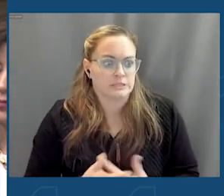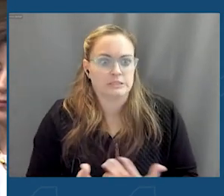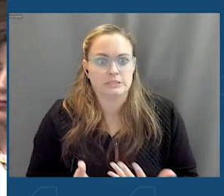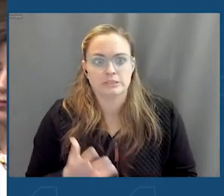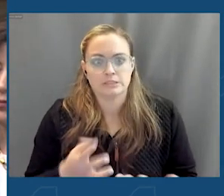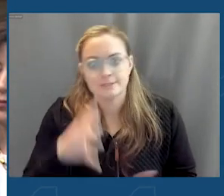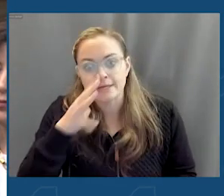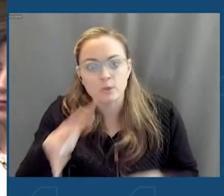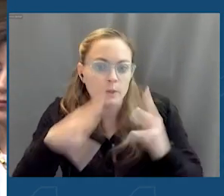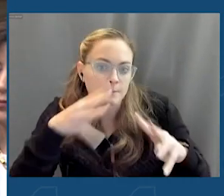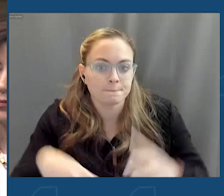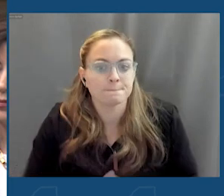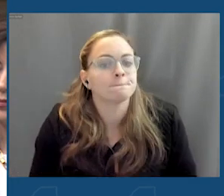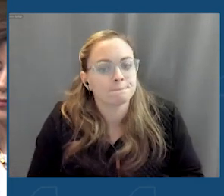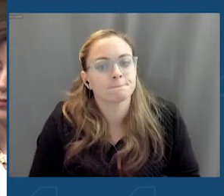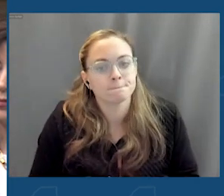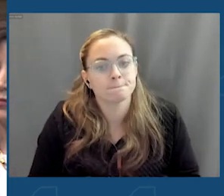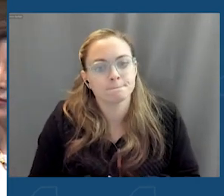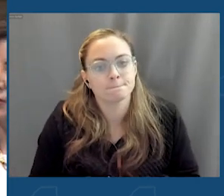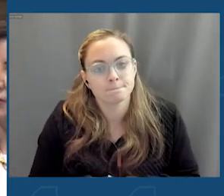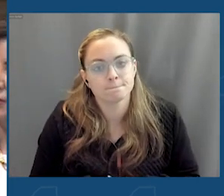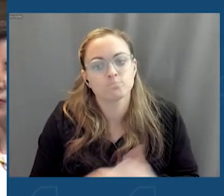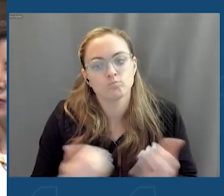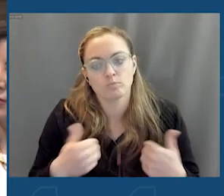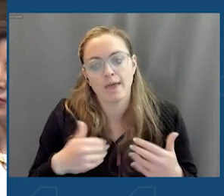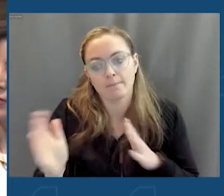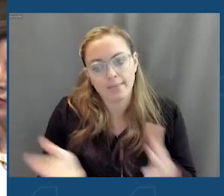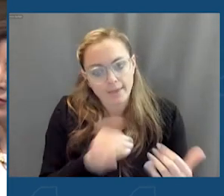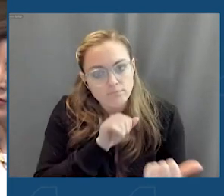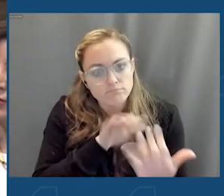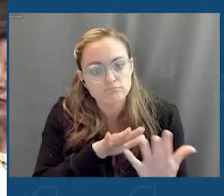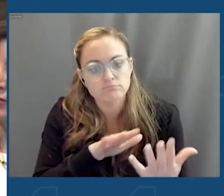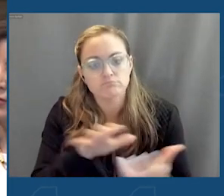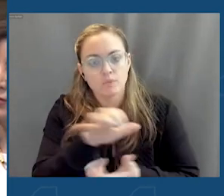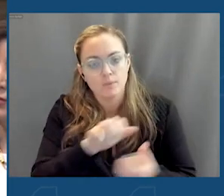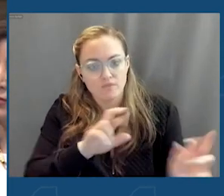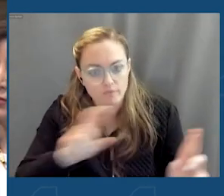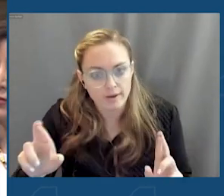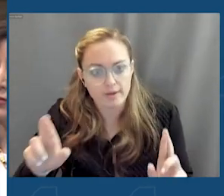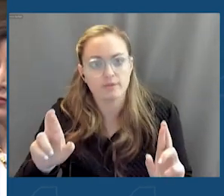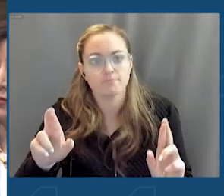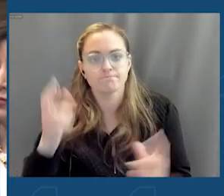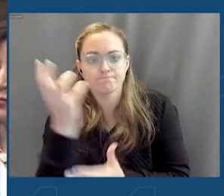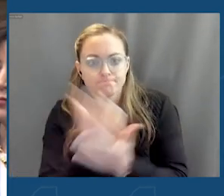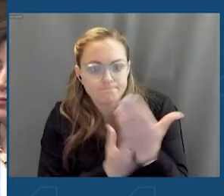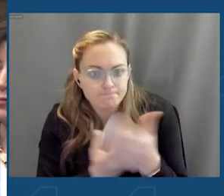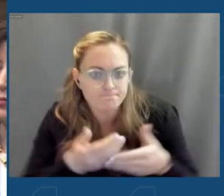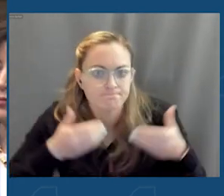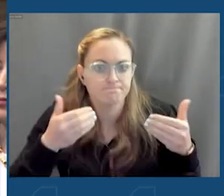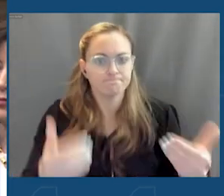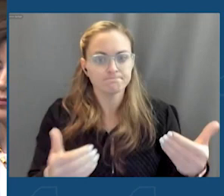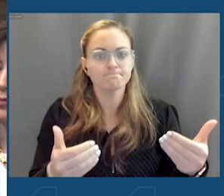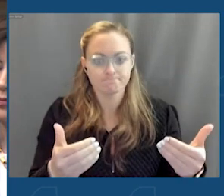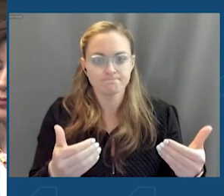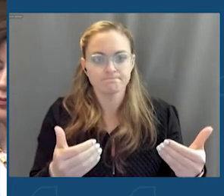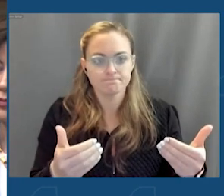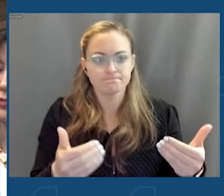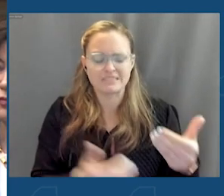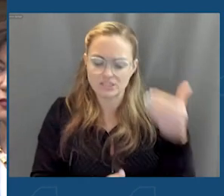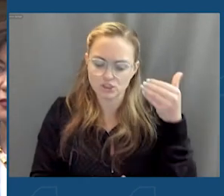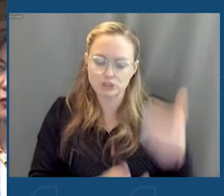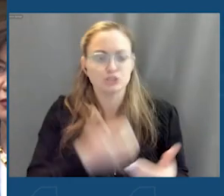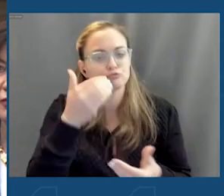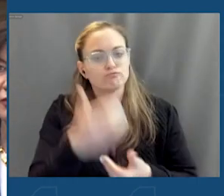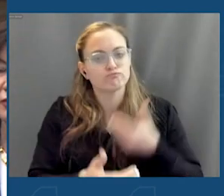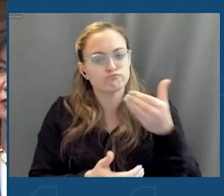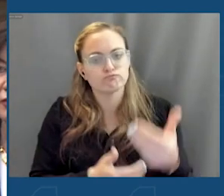ignored. We came in with a real plan, a real combination, and we rolled it out in layers. Every step of the way, we did